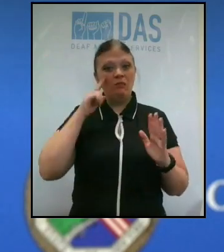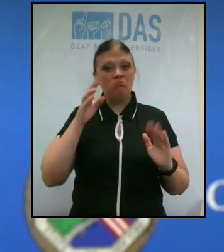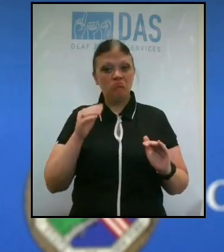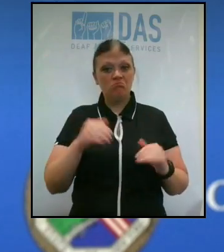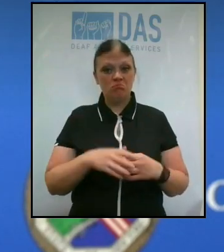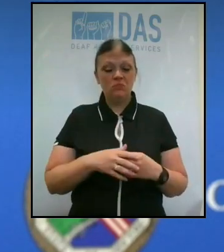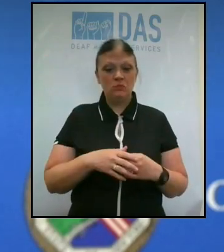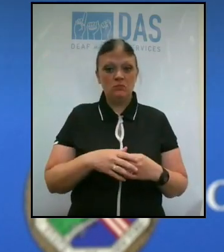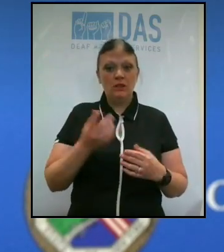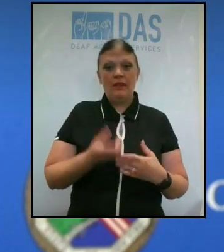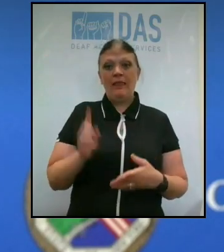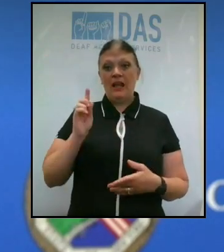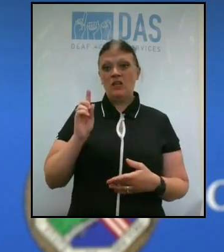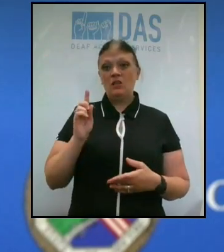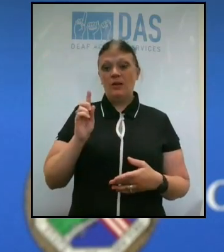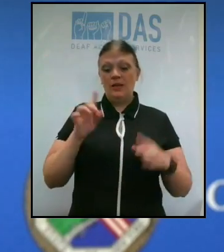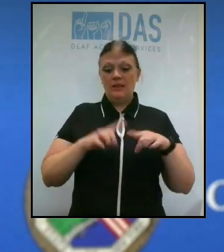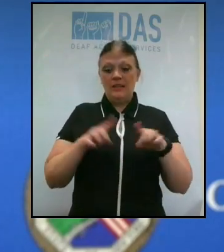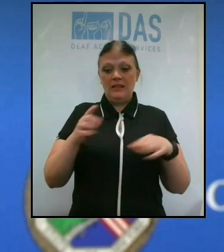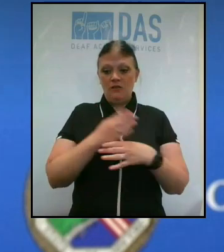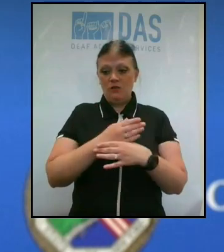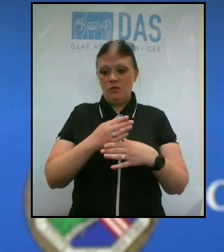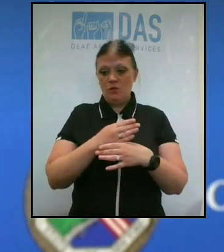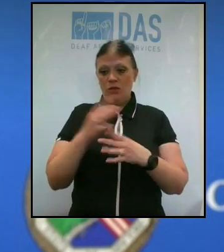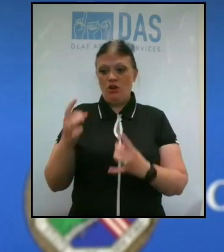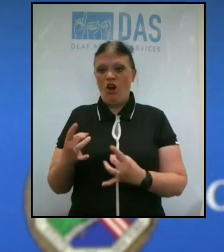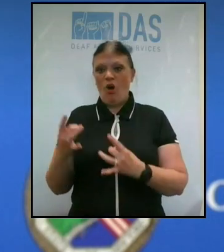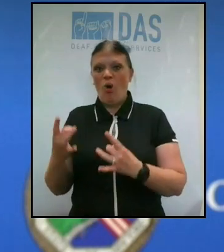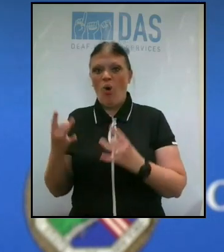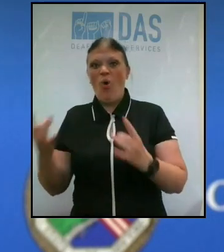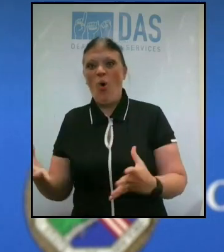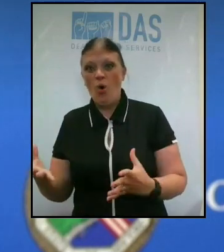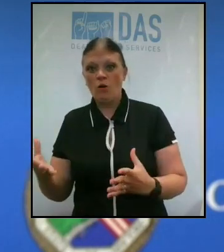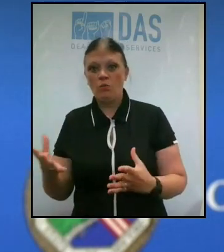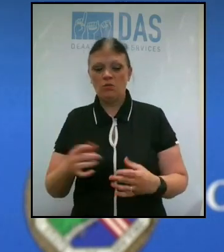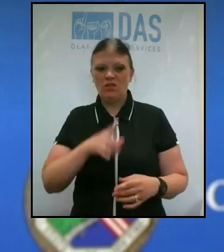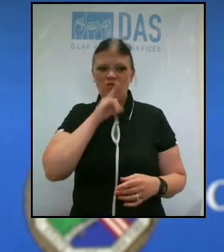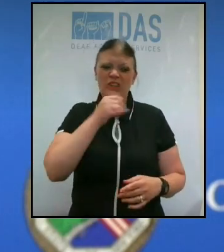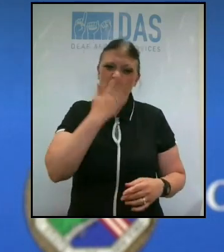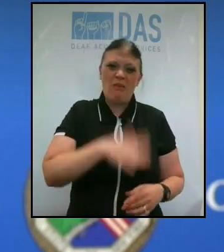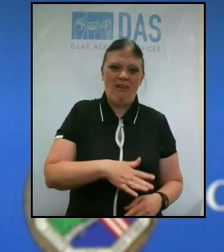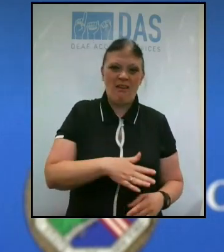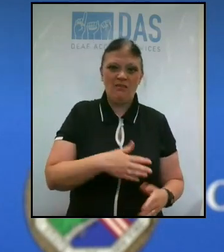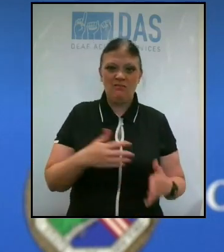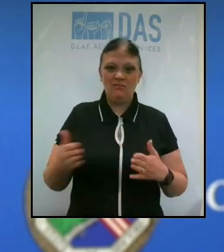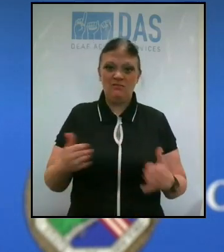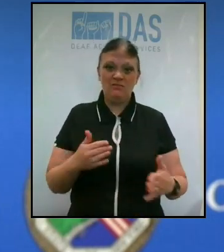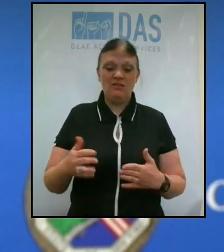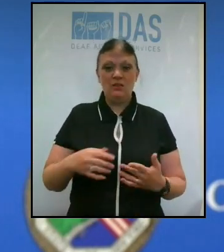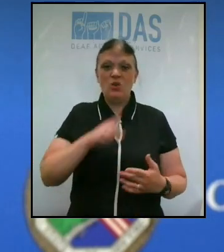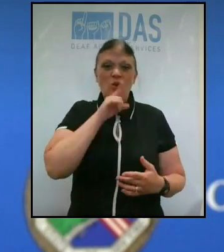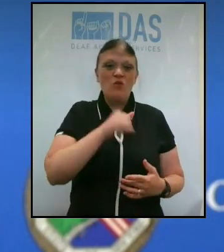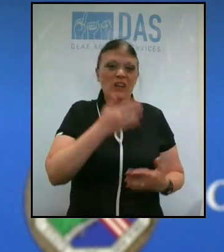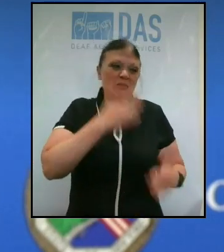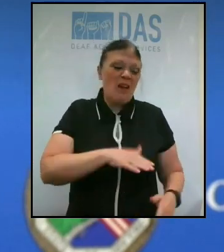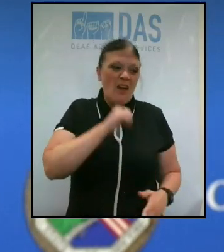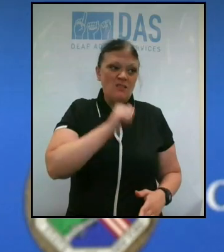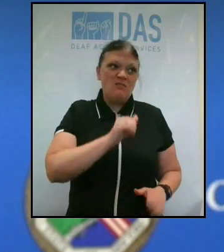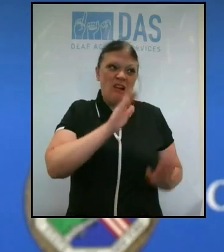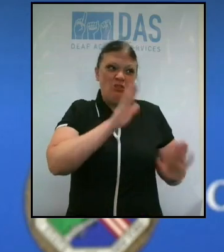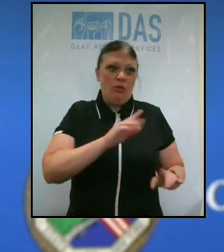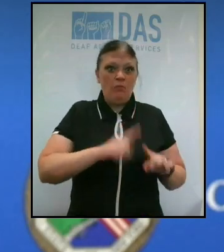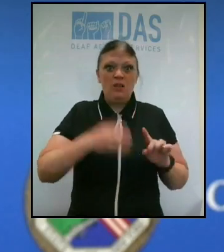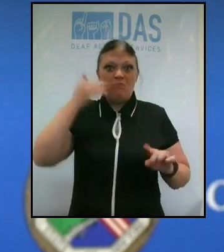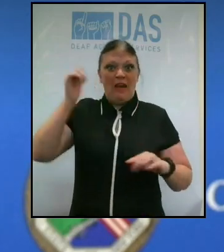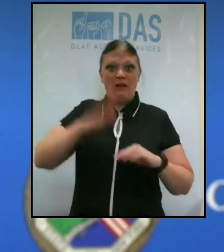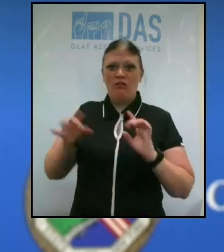said last week, the difference was between horrible and really bad. So really bad's not great, but it's better than